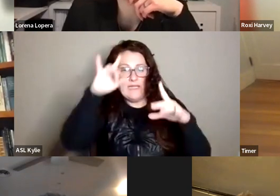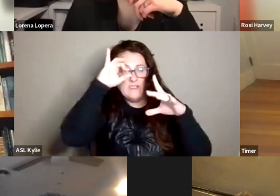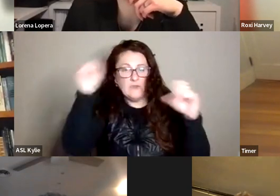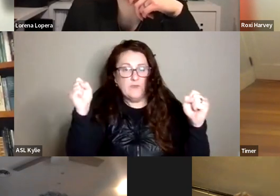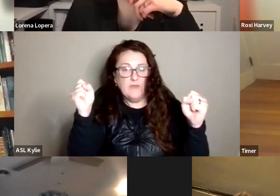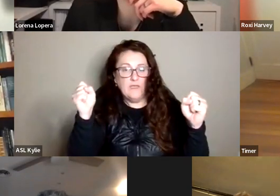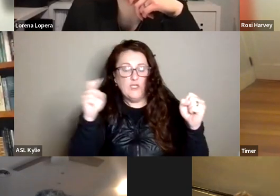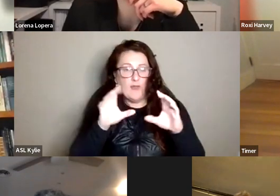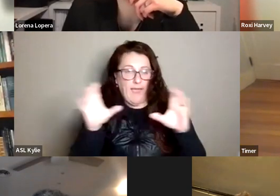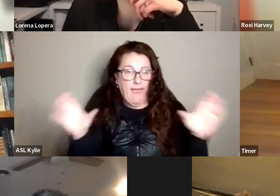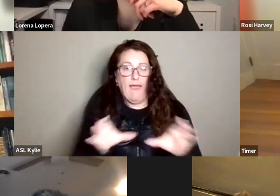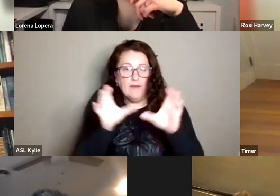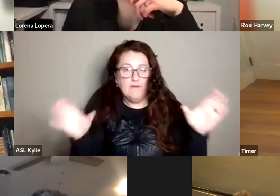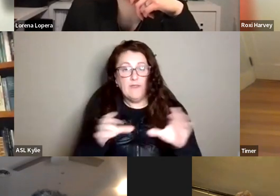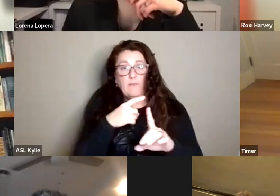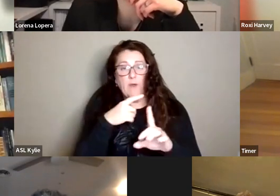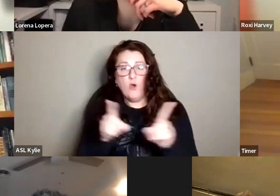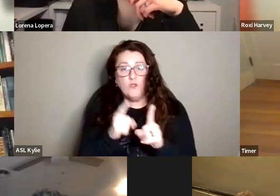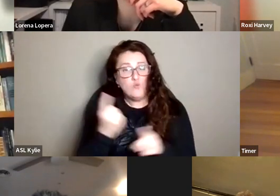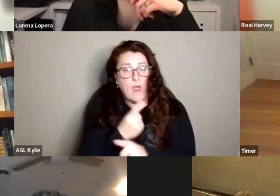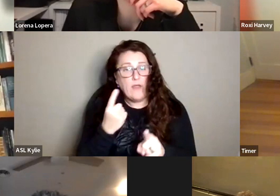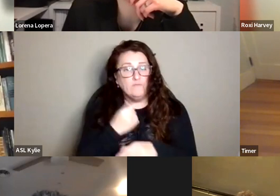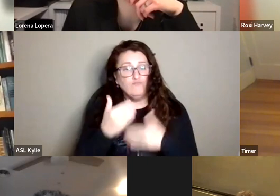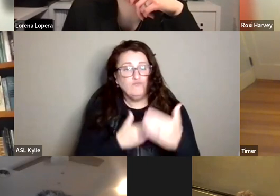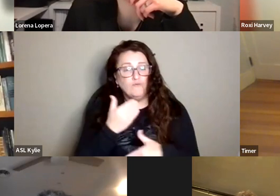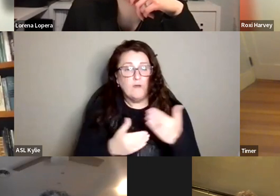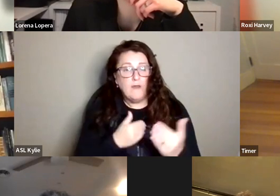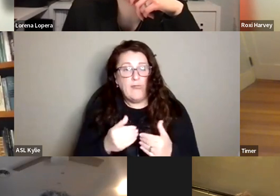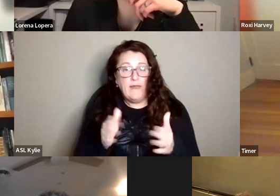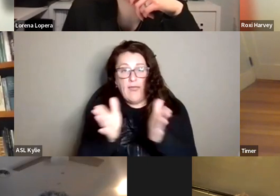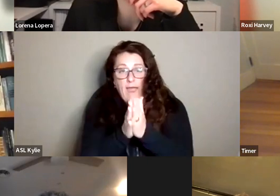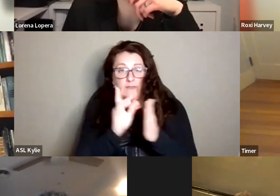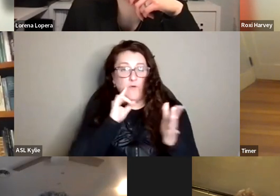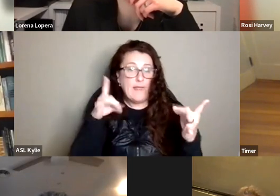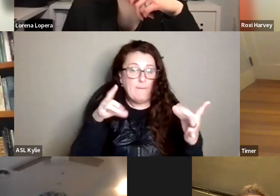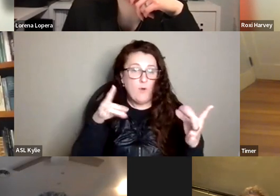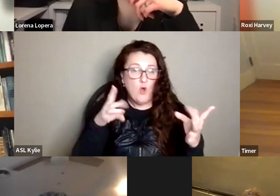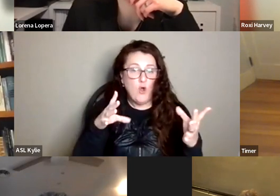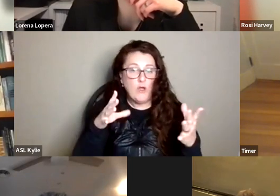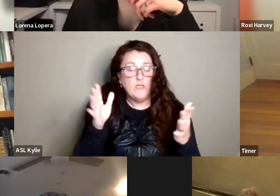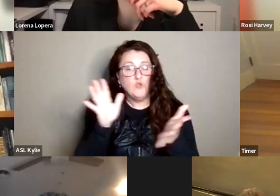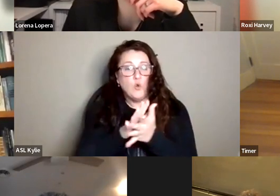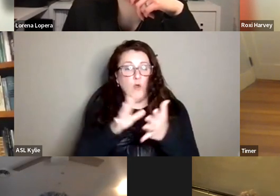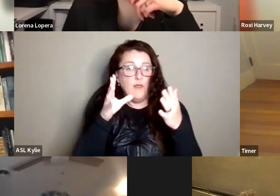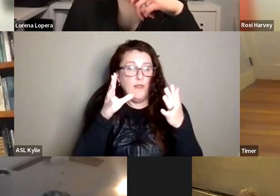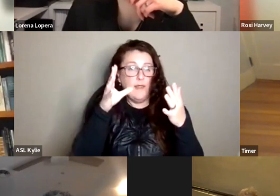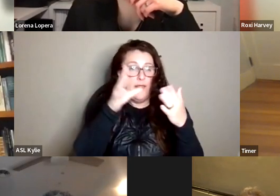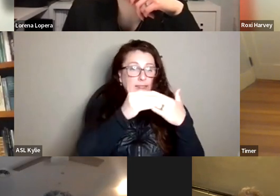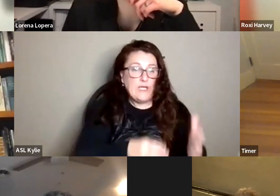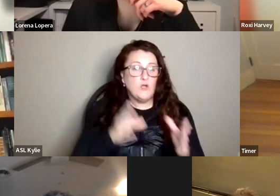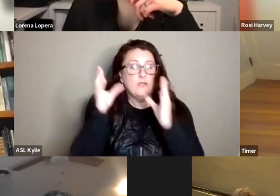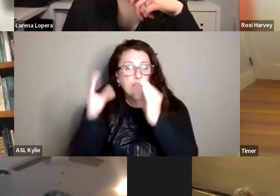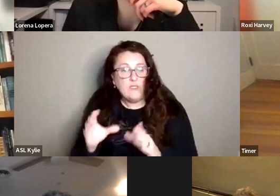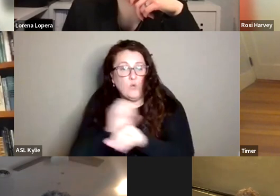must actively, but also regularly solicit input from their school leaders and teachers who work with